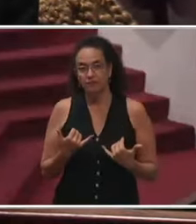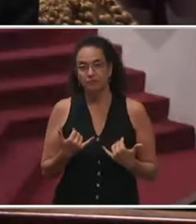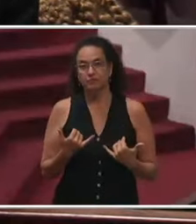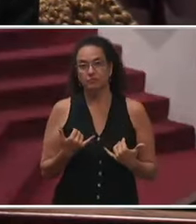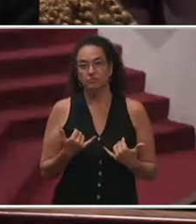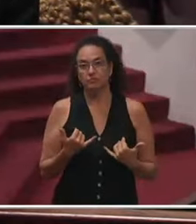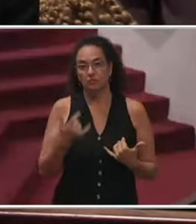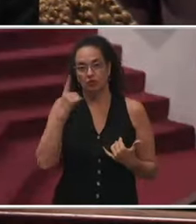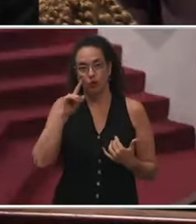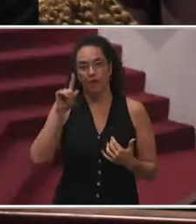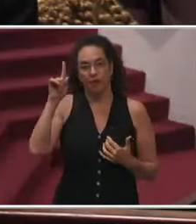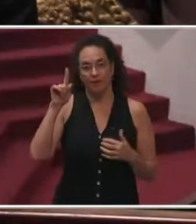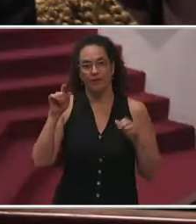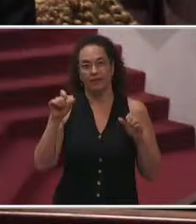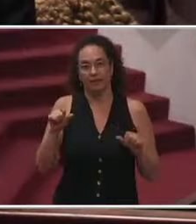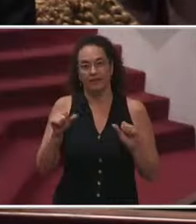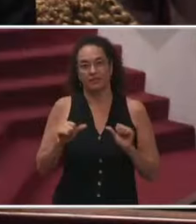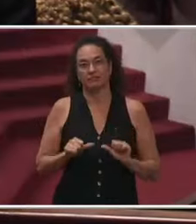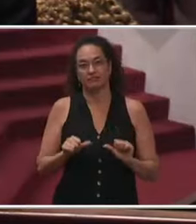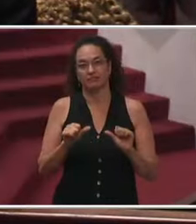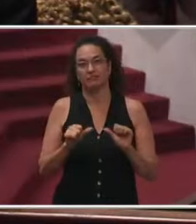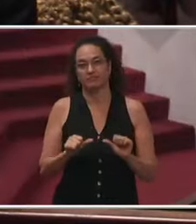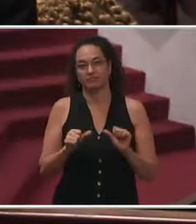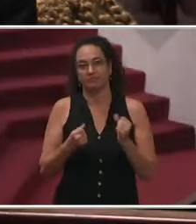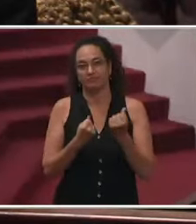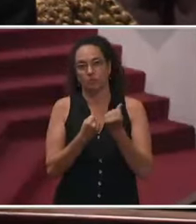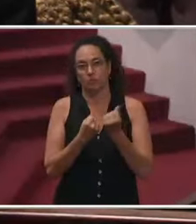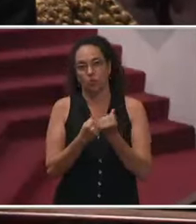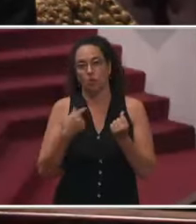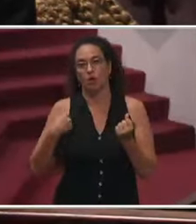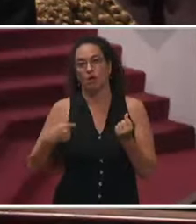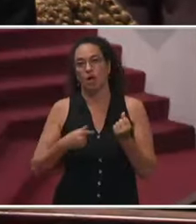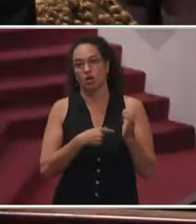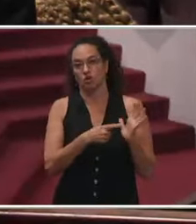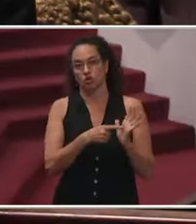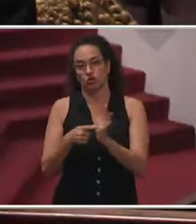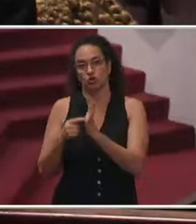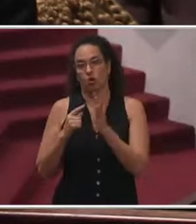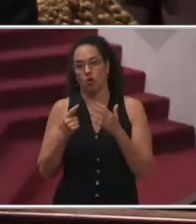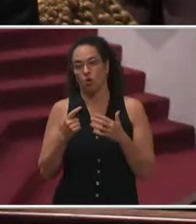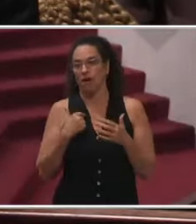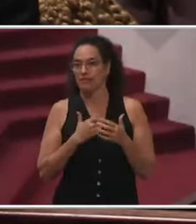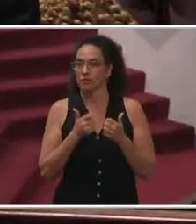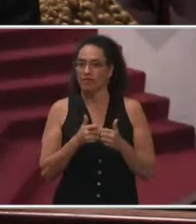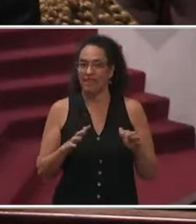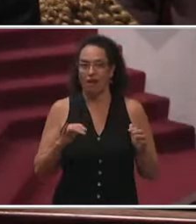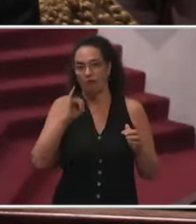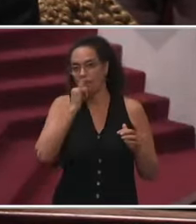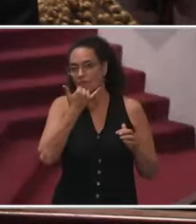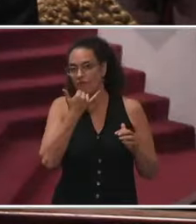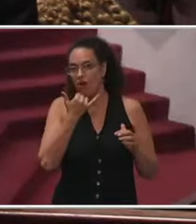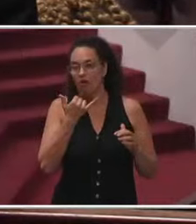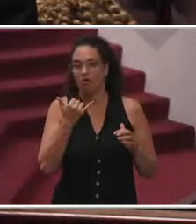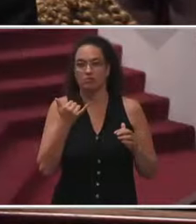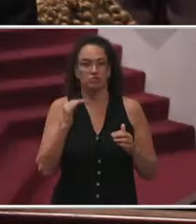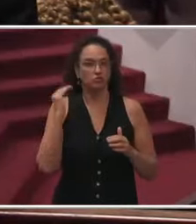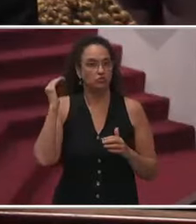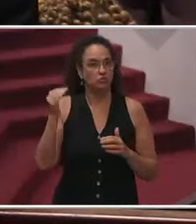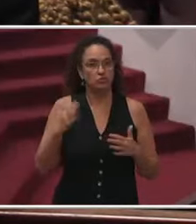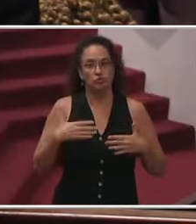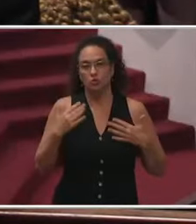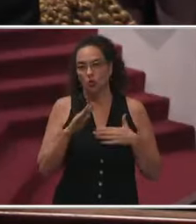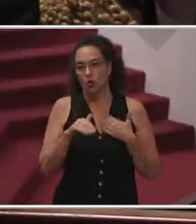the one who is able to keep us from falling and to present us faultless in the presence of his glory with exceeding joy, to the all-wise